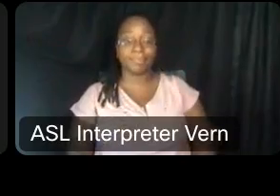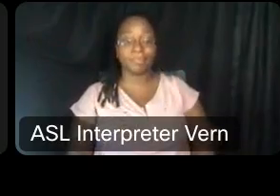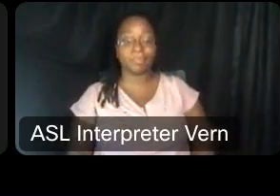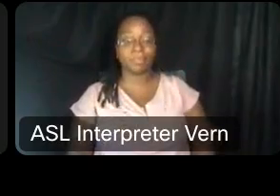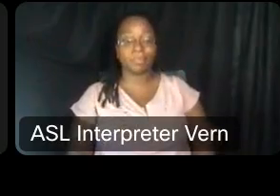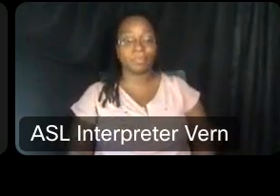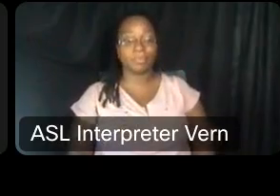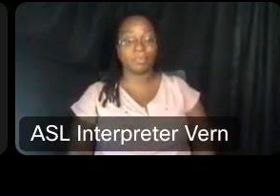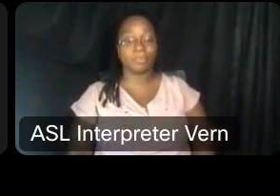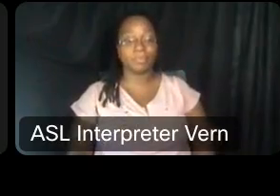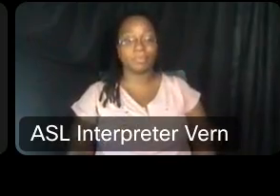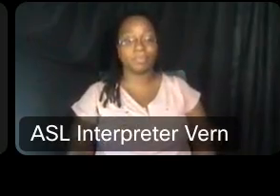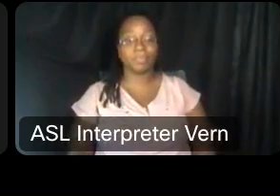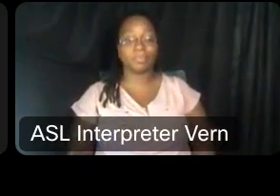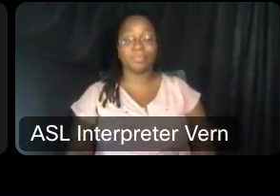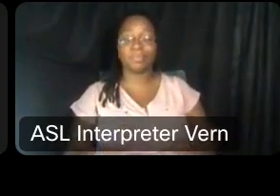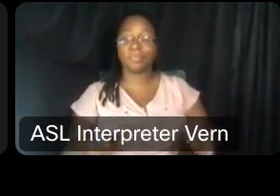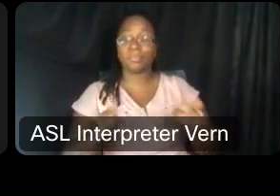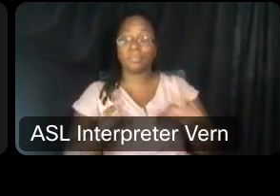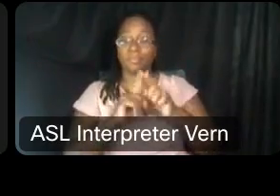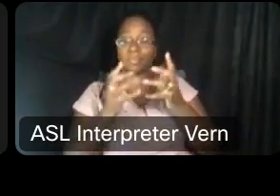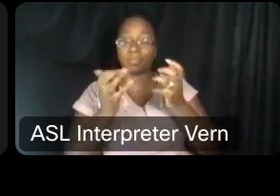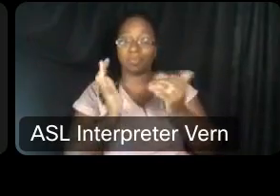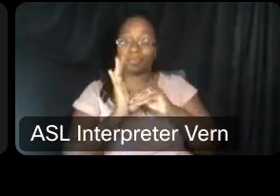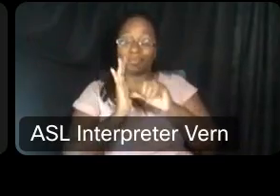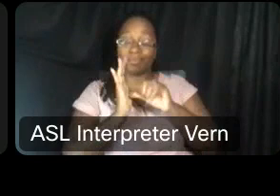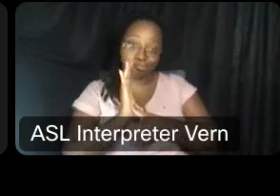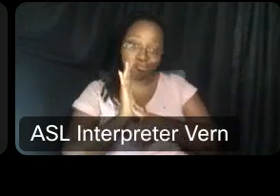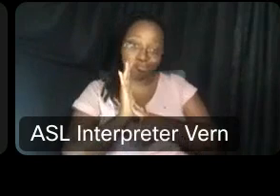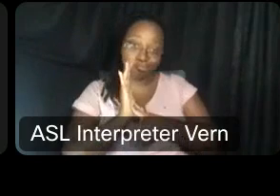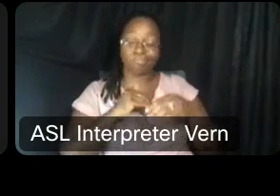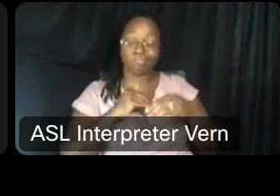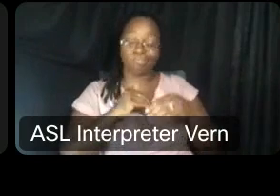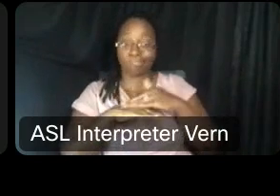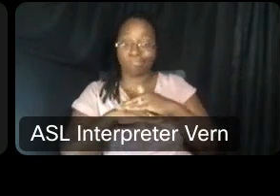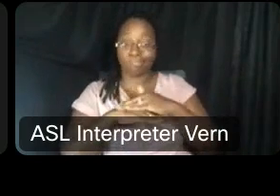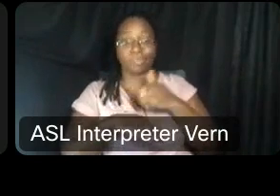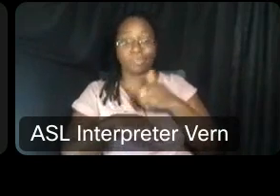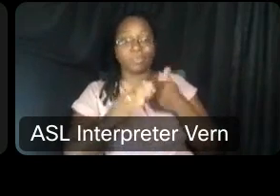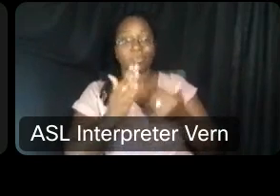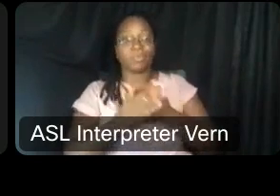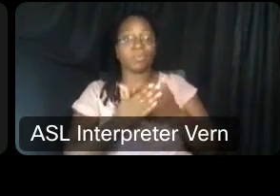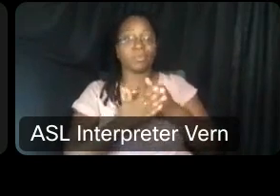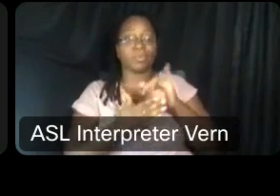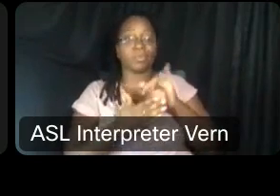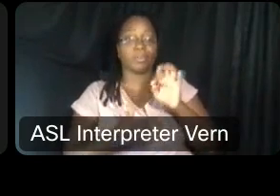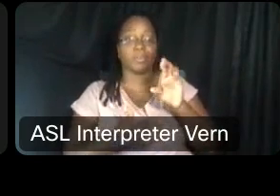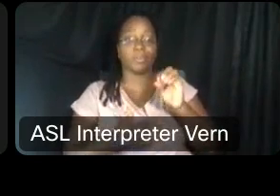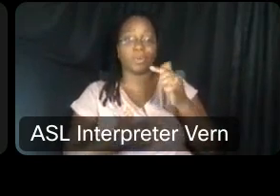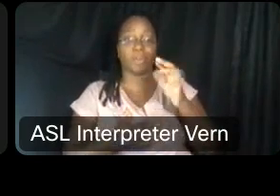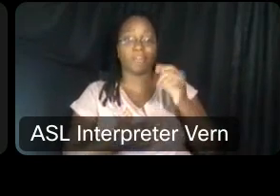I did want to emphasize again and reshare that we do have this new infographic that was done in collaboration